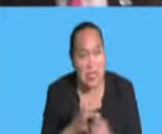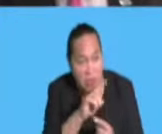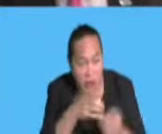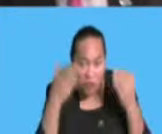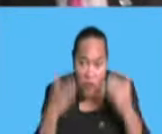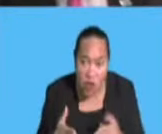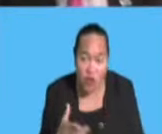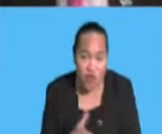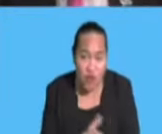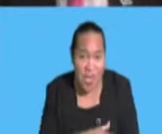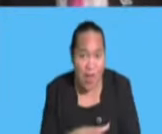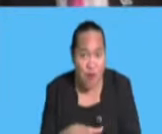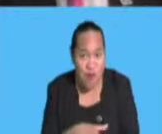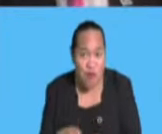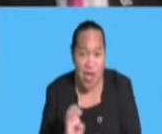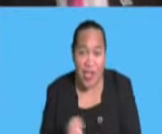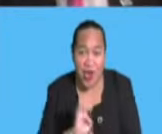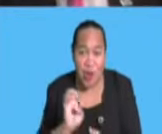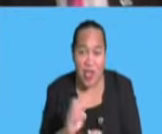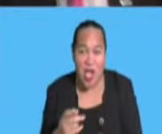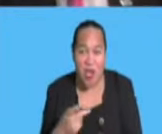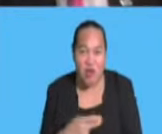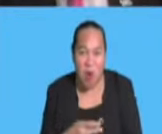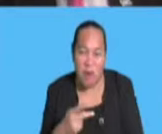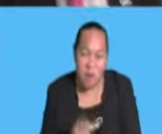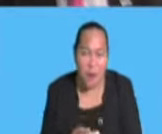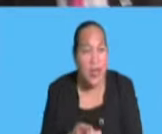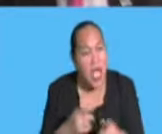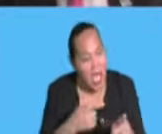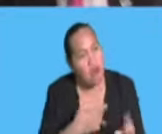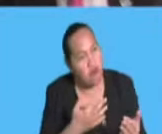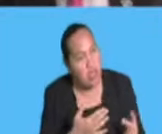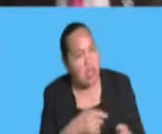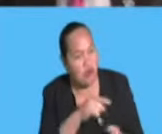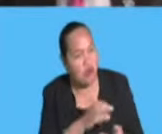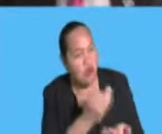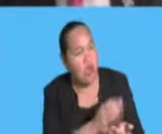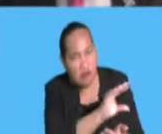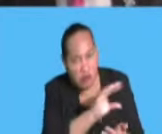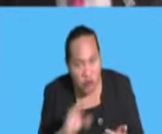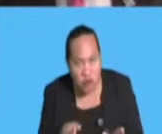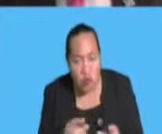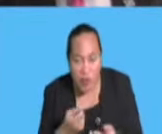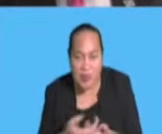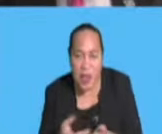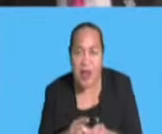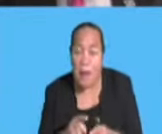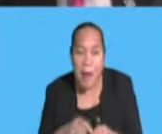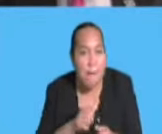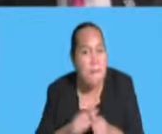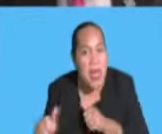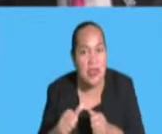economy growth. I welcome the budget for ensuring that we spend within our means, but get the best value for whatever we